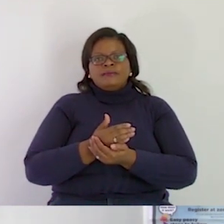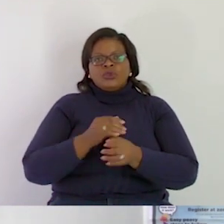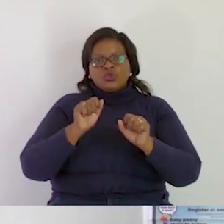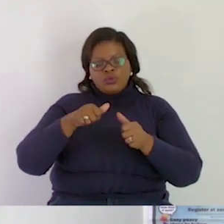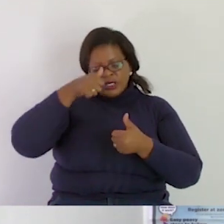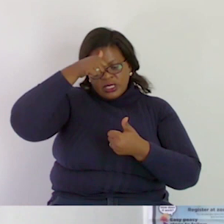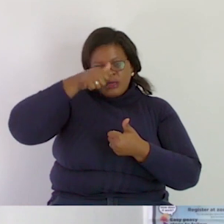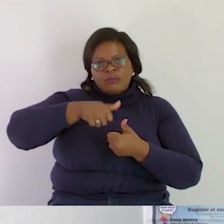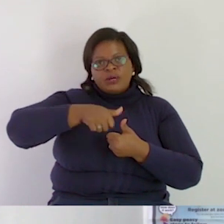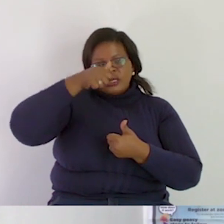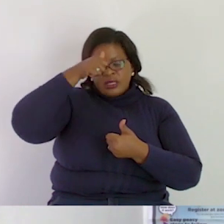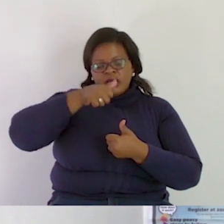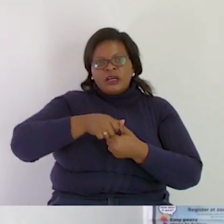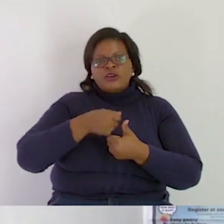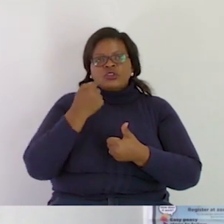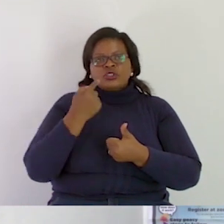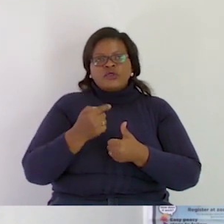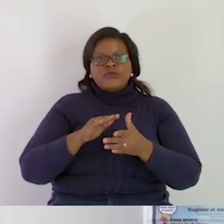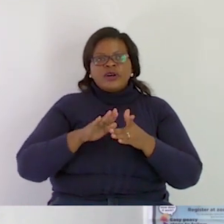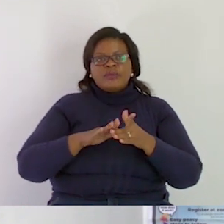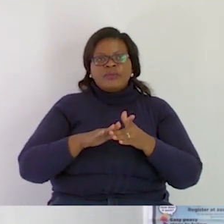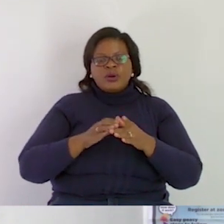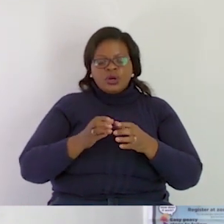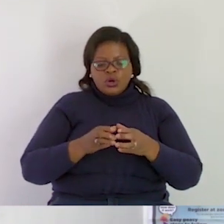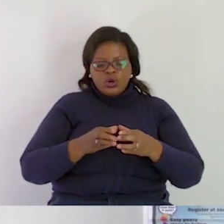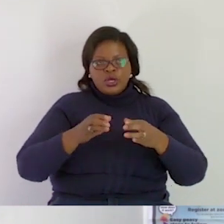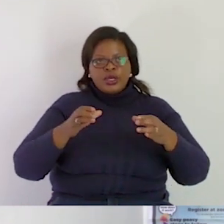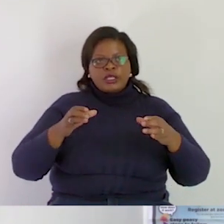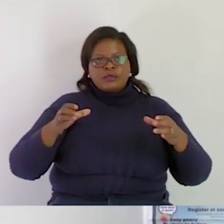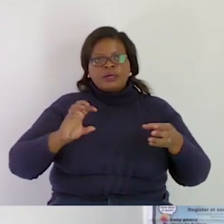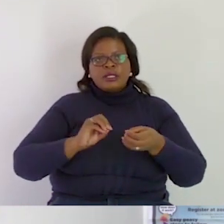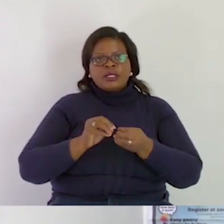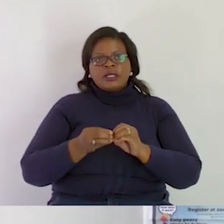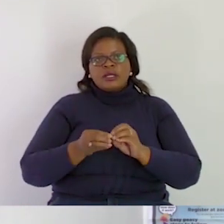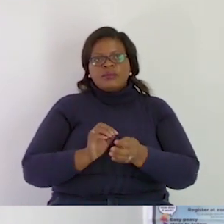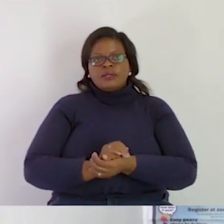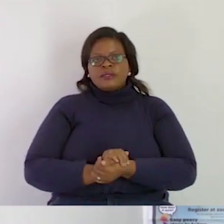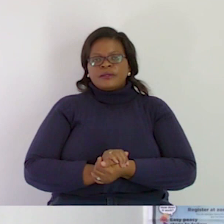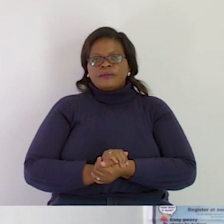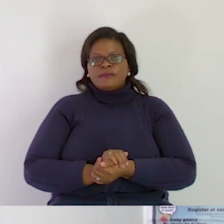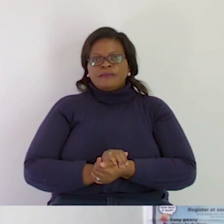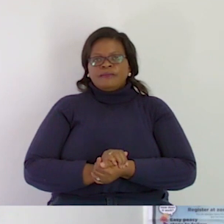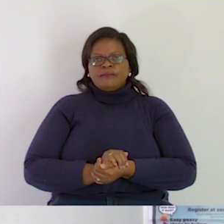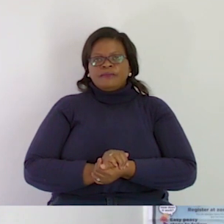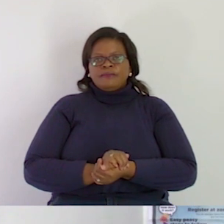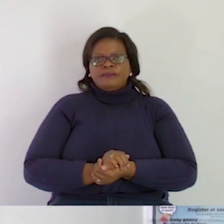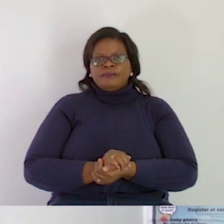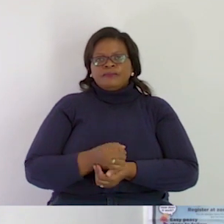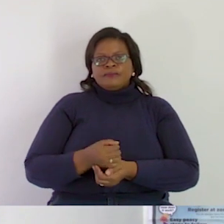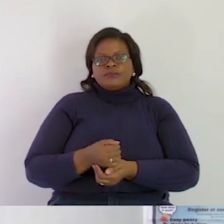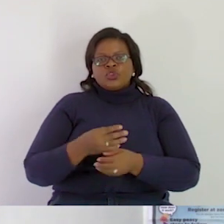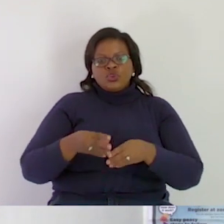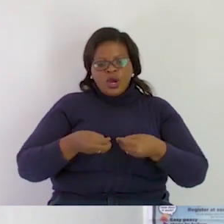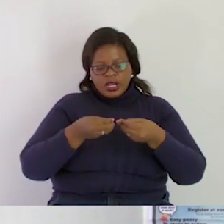yourself about expanding, because take it that we are giving, here